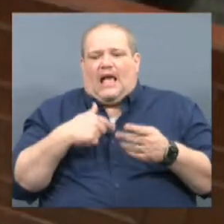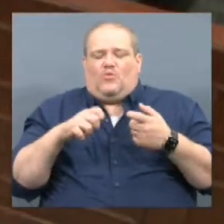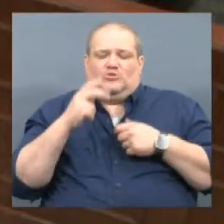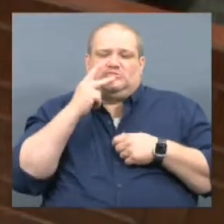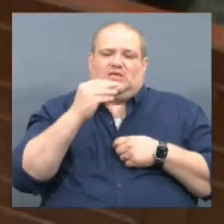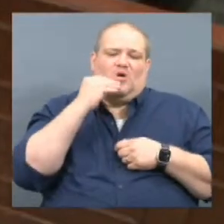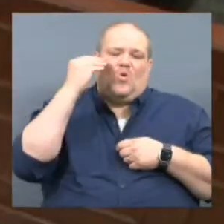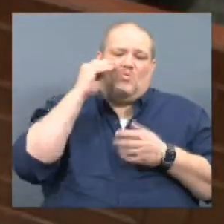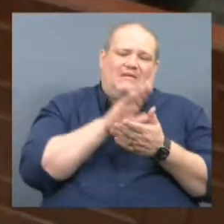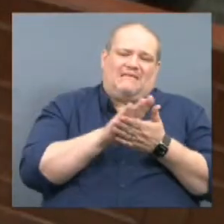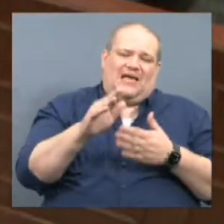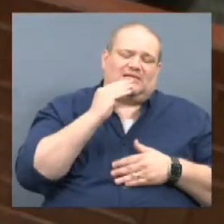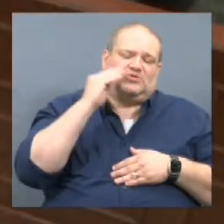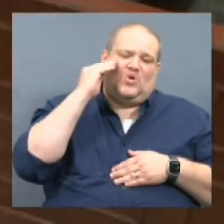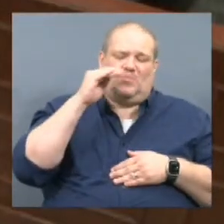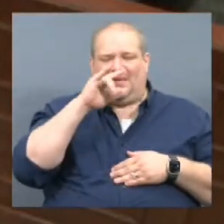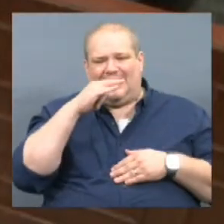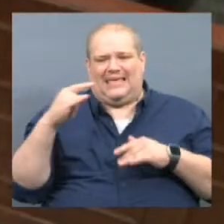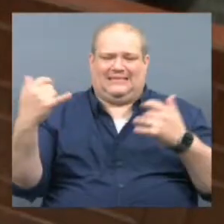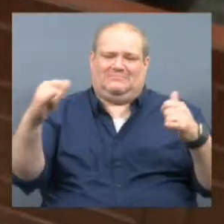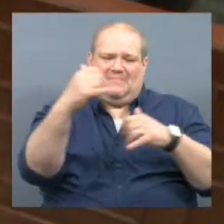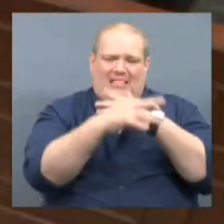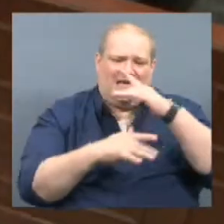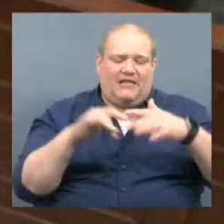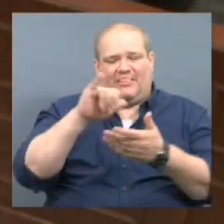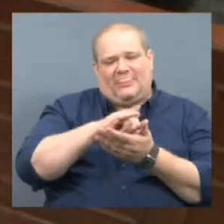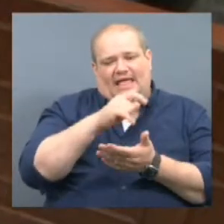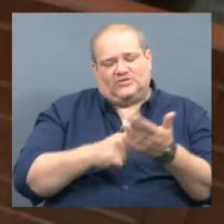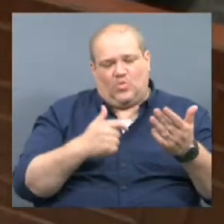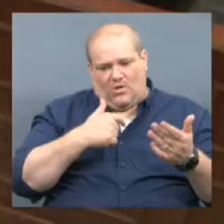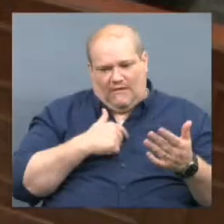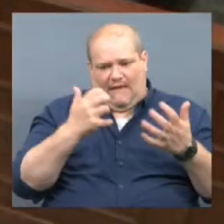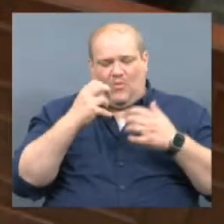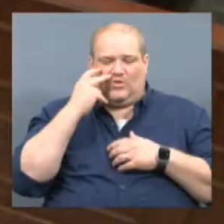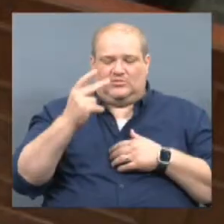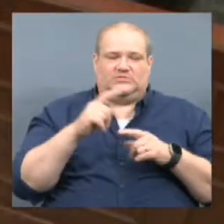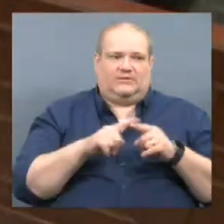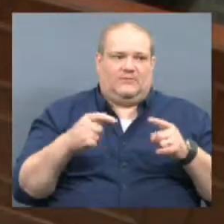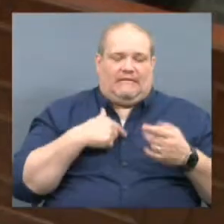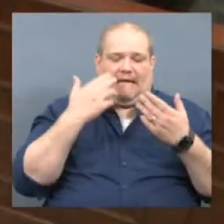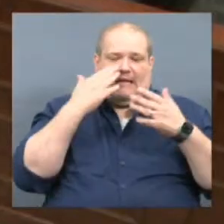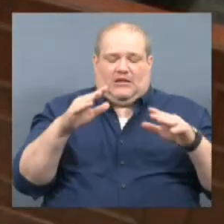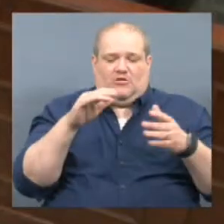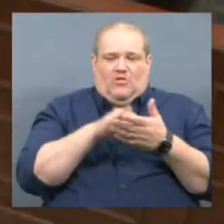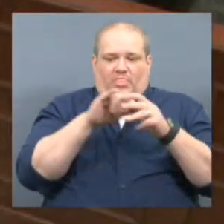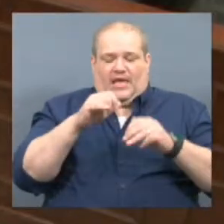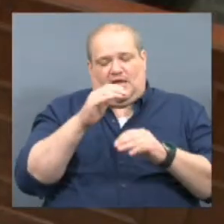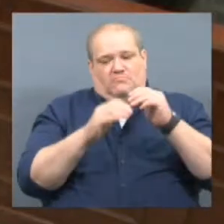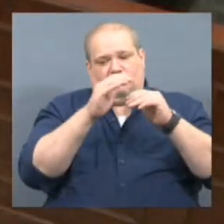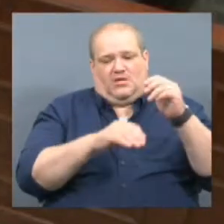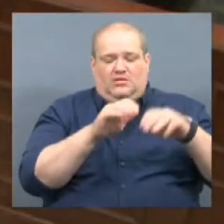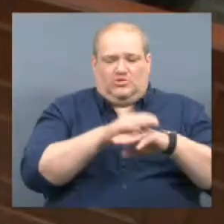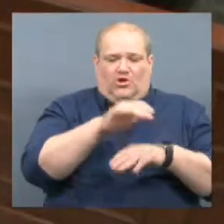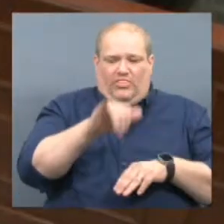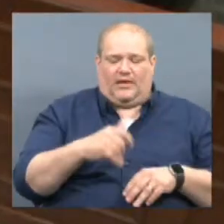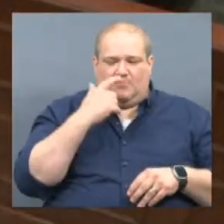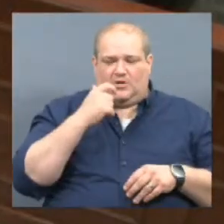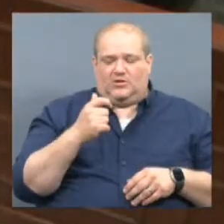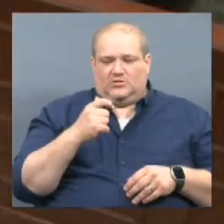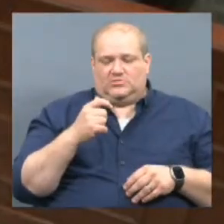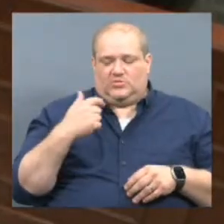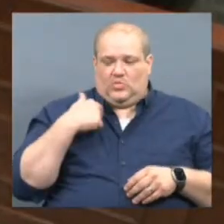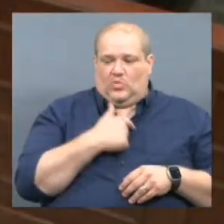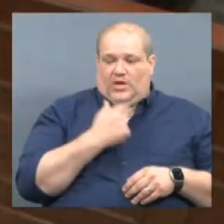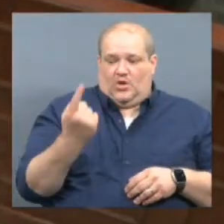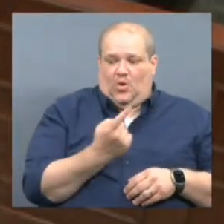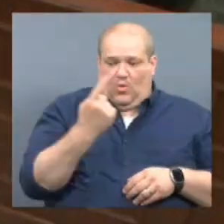there. I want to see nice homes. I want to see kids playing. That's what I want it to be. But I didn't know you could even build on it. Because, you know, all we ever